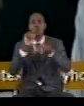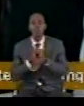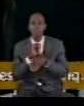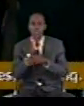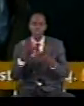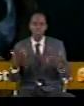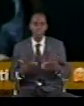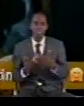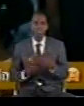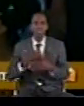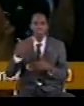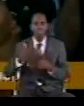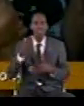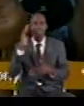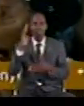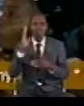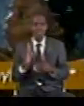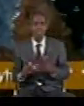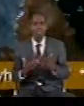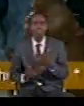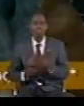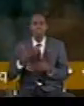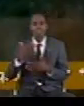testifier, please. Next testifier.